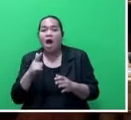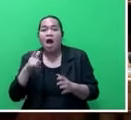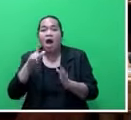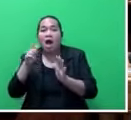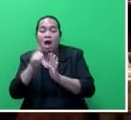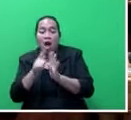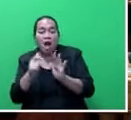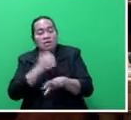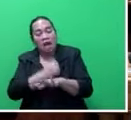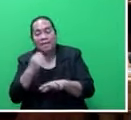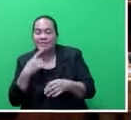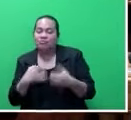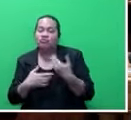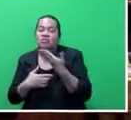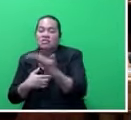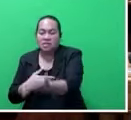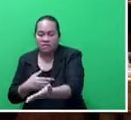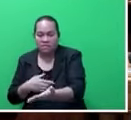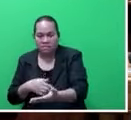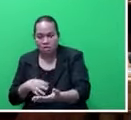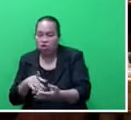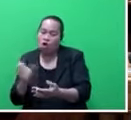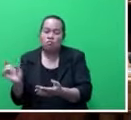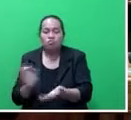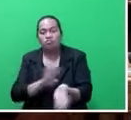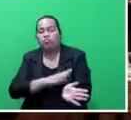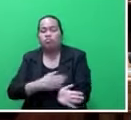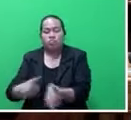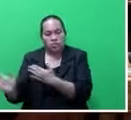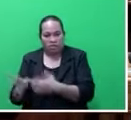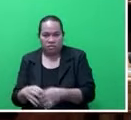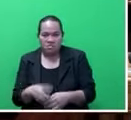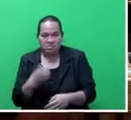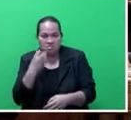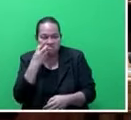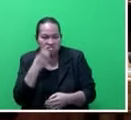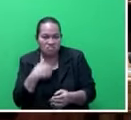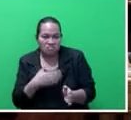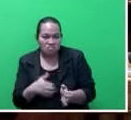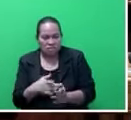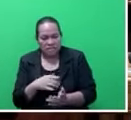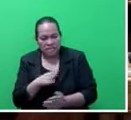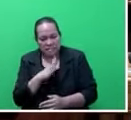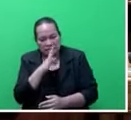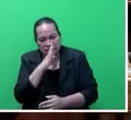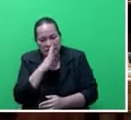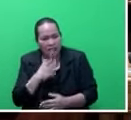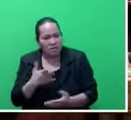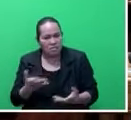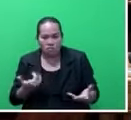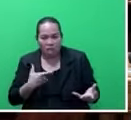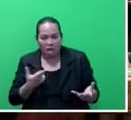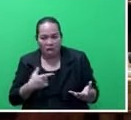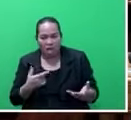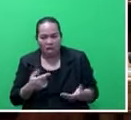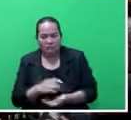be out. So very sad. Thank you, Honorable Speaker, and I do not support the budget.